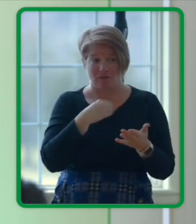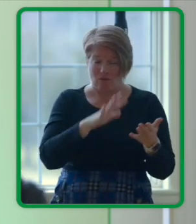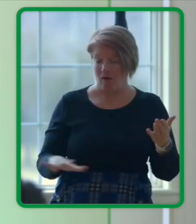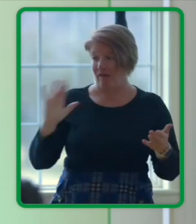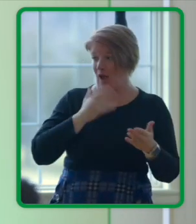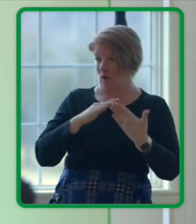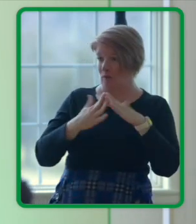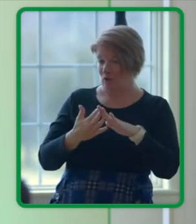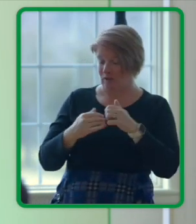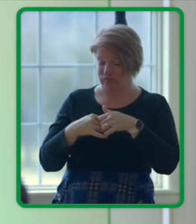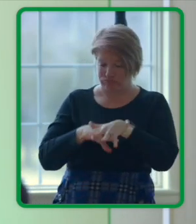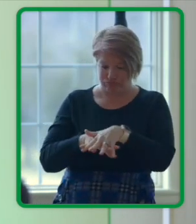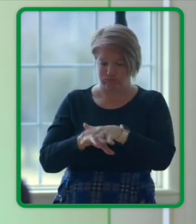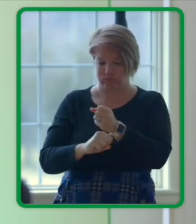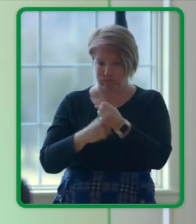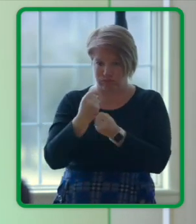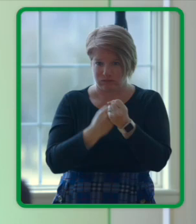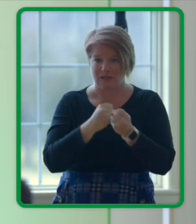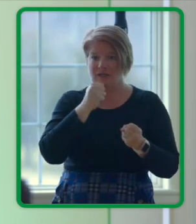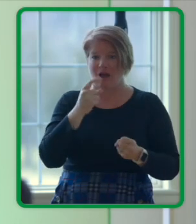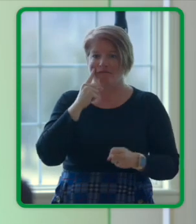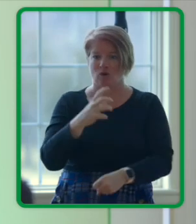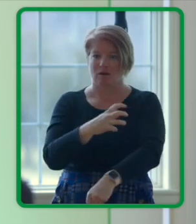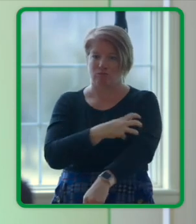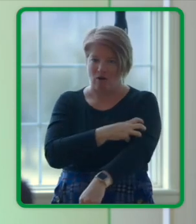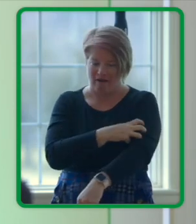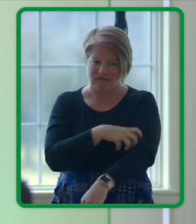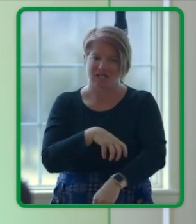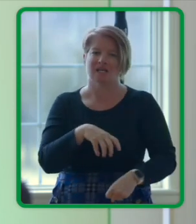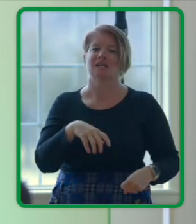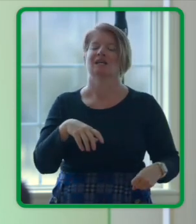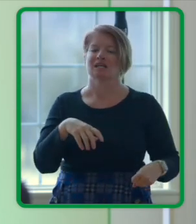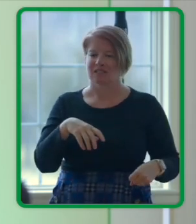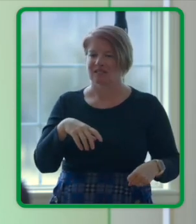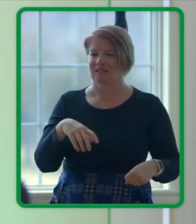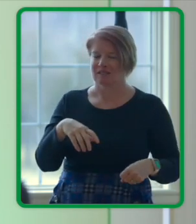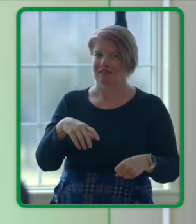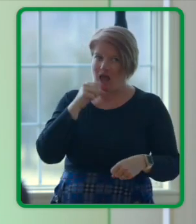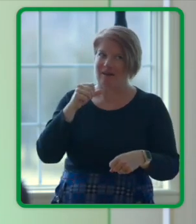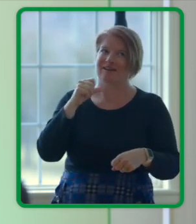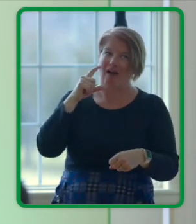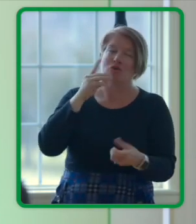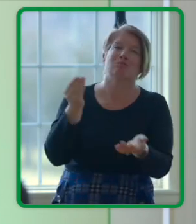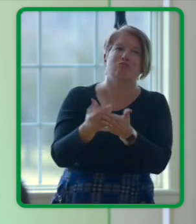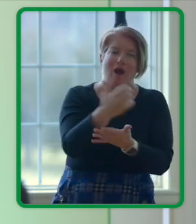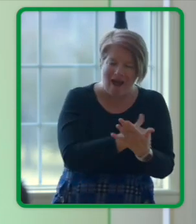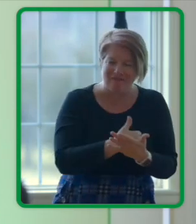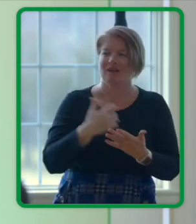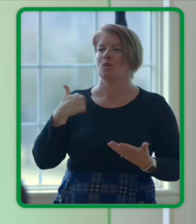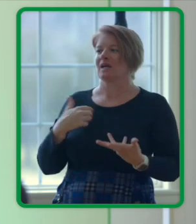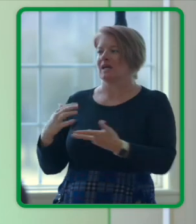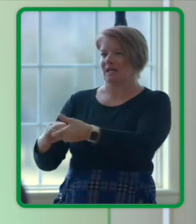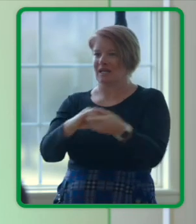community. As a not-for-profit financial cooperative, Greylock draws the financial lives of our members together for mutual